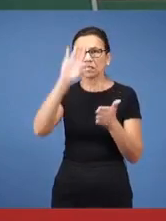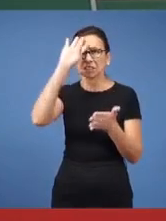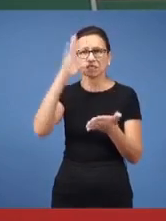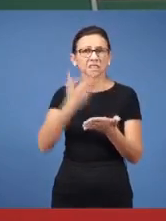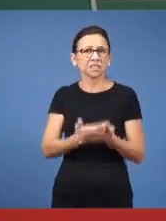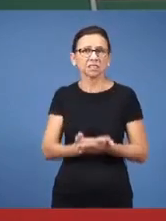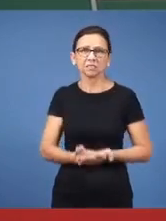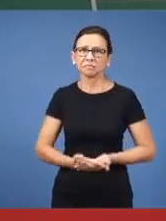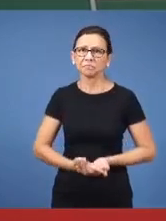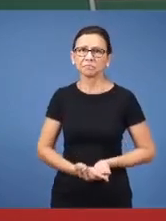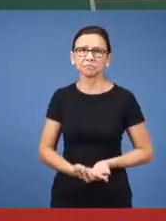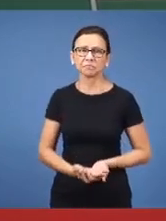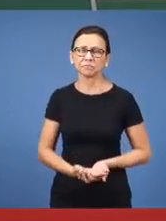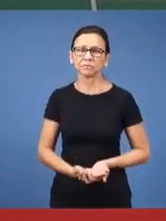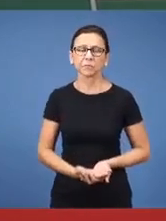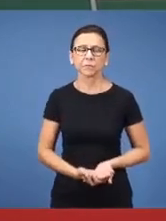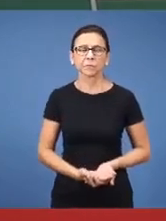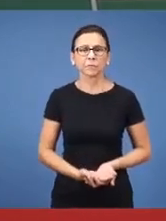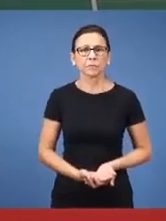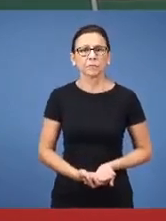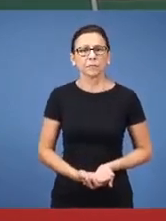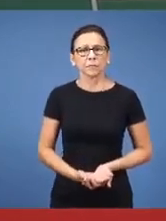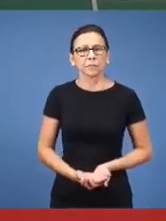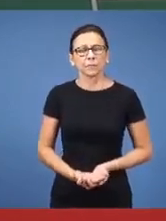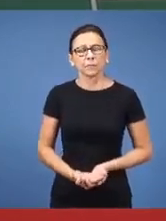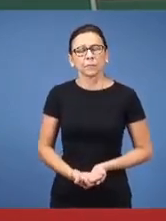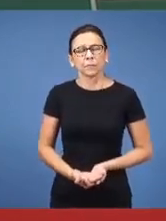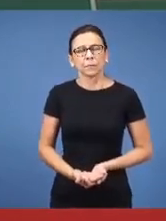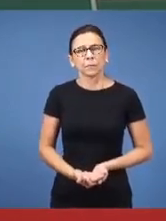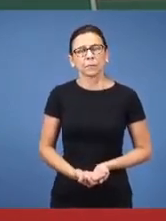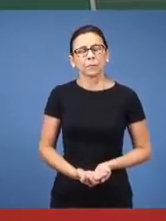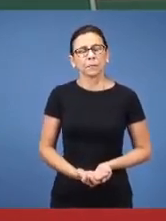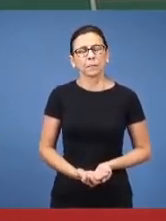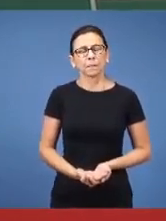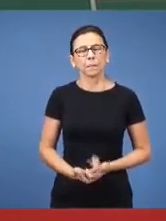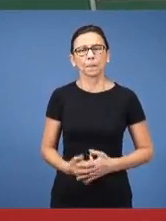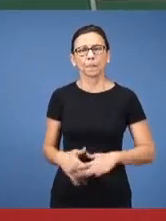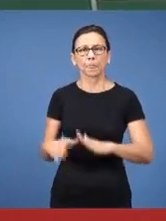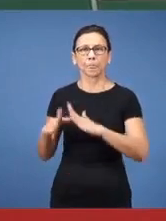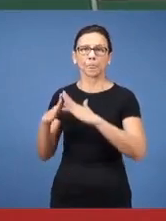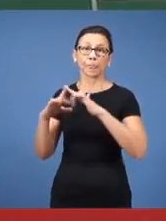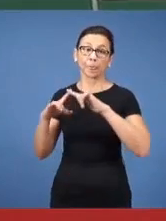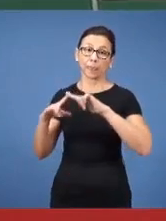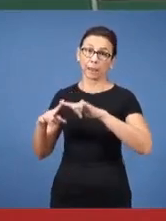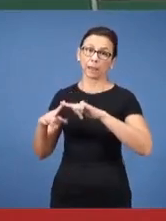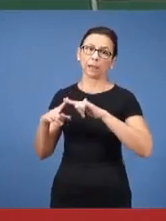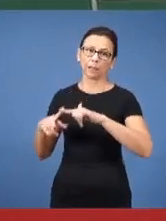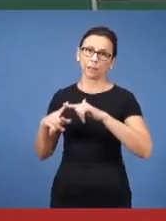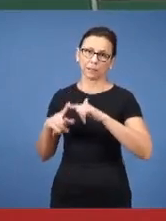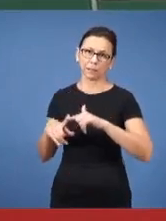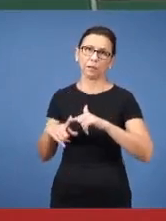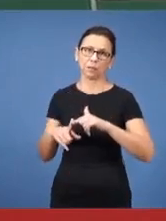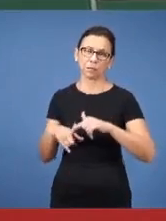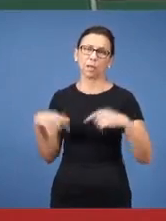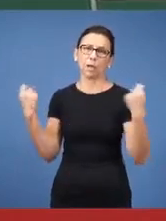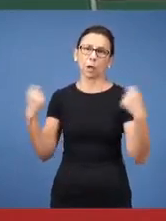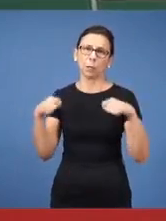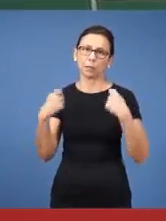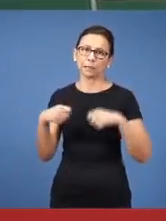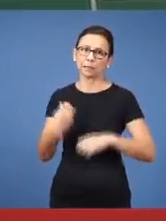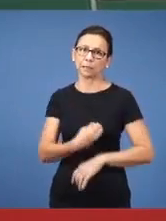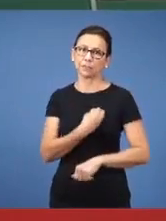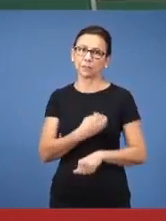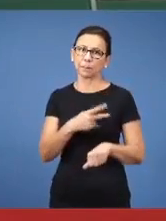Bible, what was in the Bible, nobody believed on. See, my brethren, the church will either